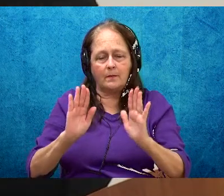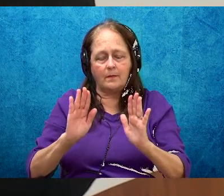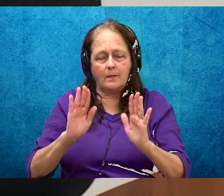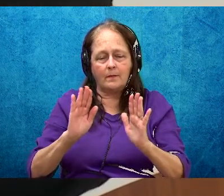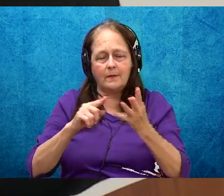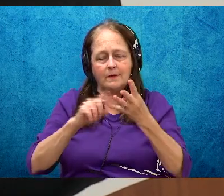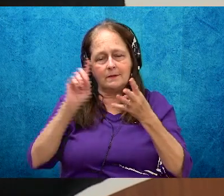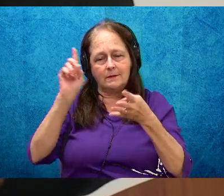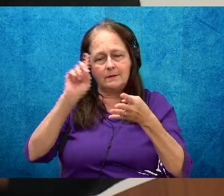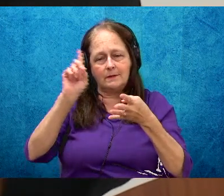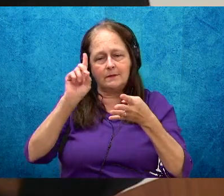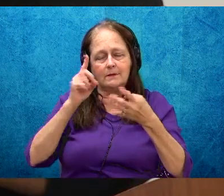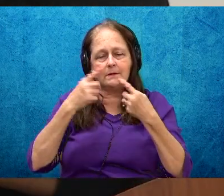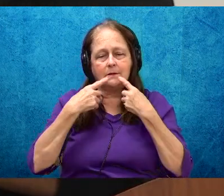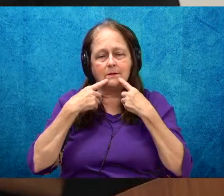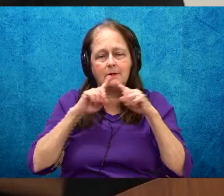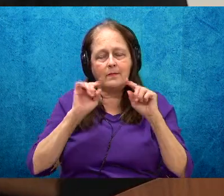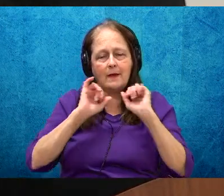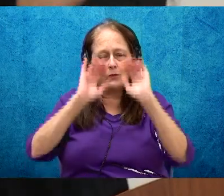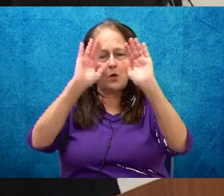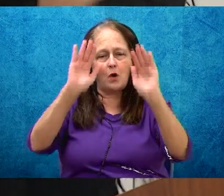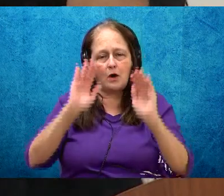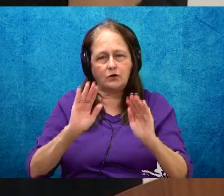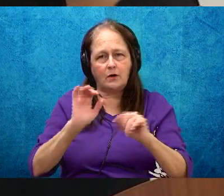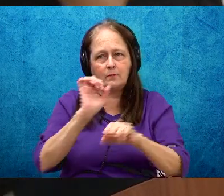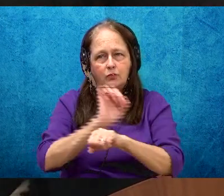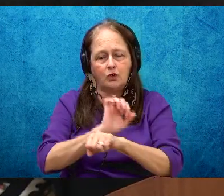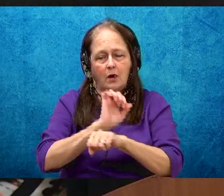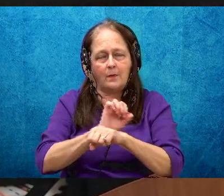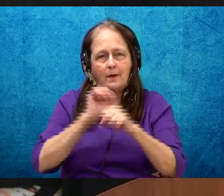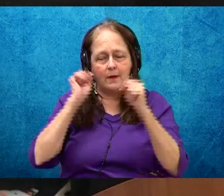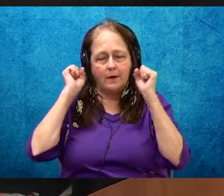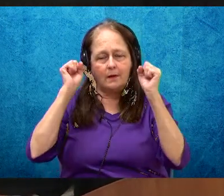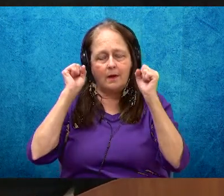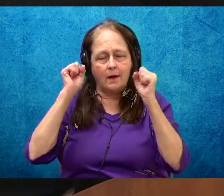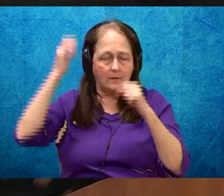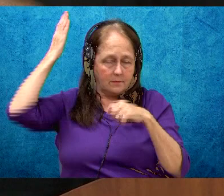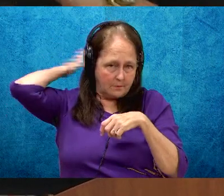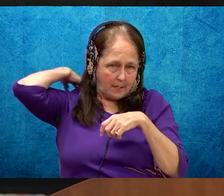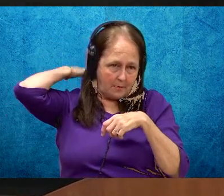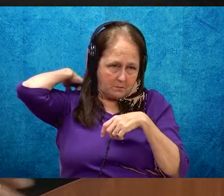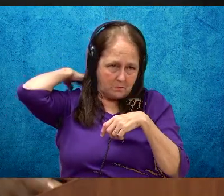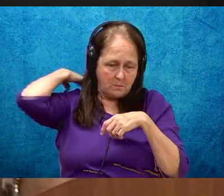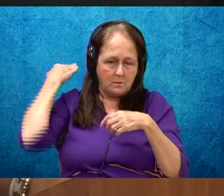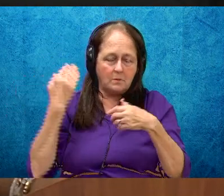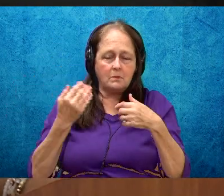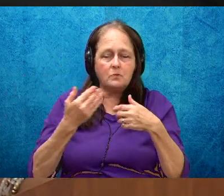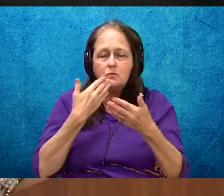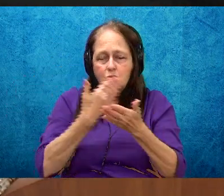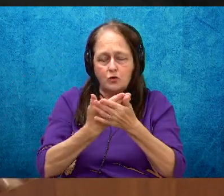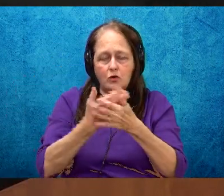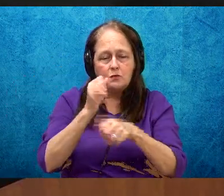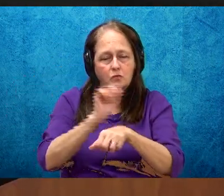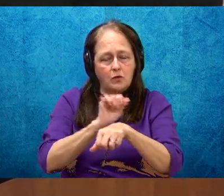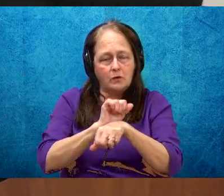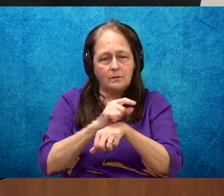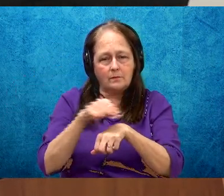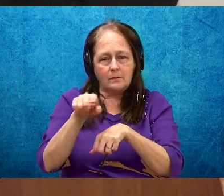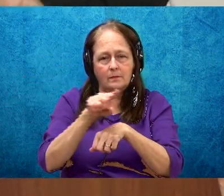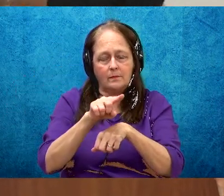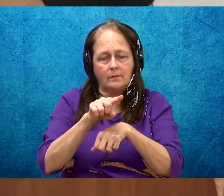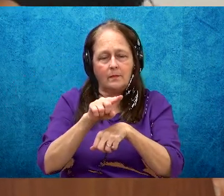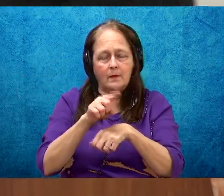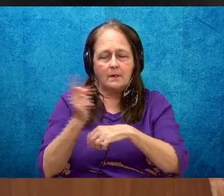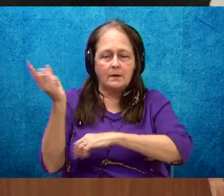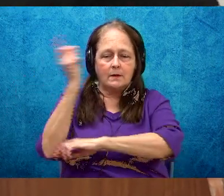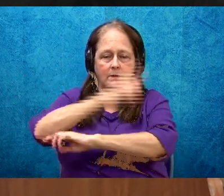entire time. You've been doing an awesome job. Yay, give yourself a pat on the back. Now, let's recap. Today